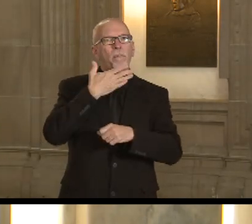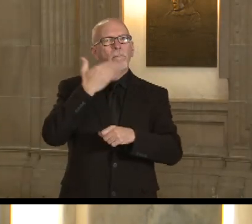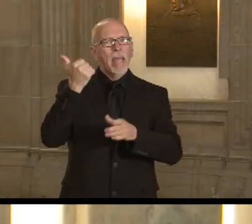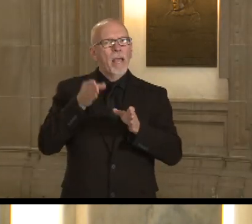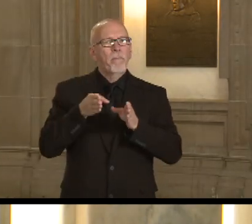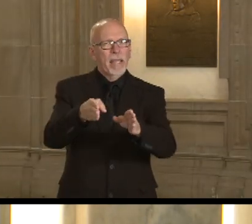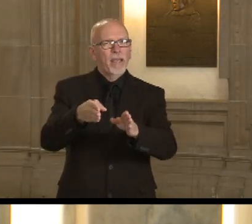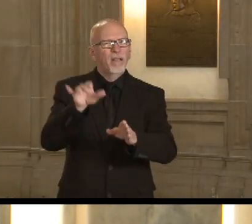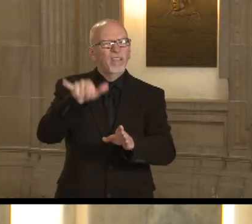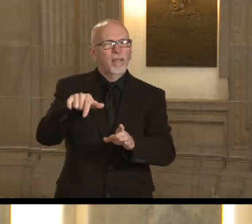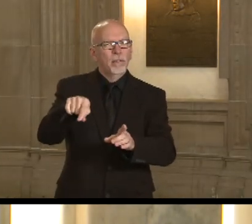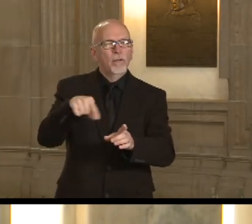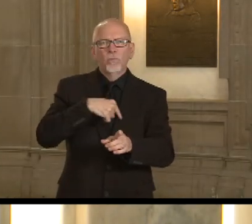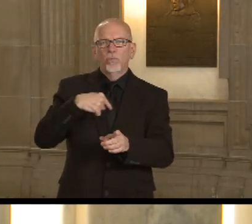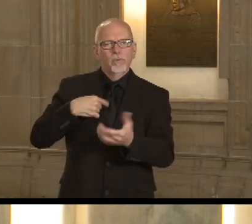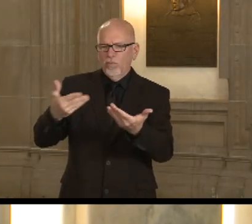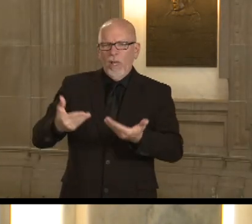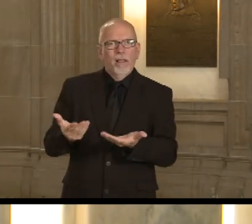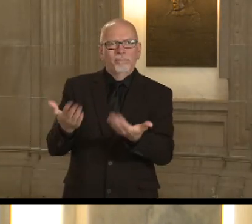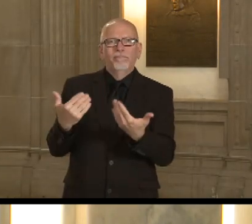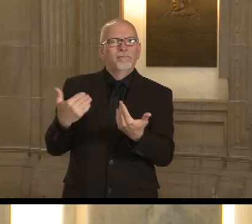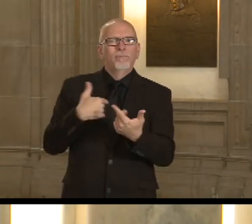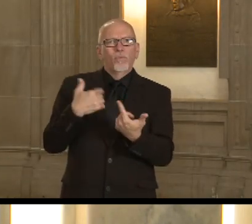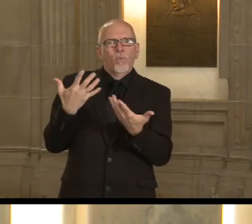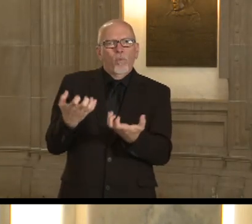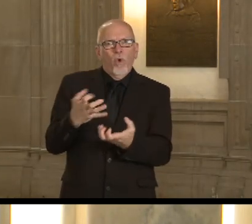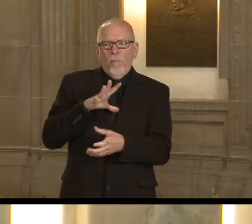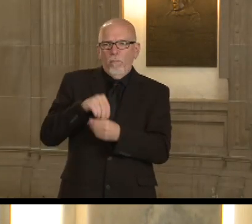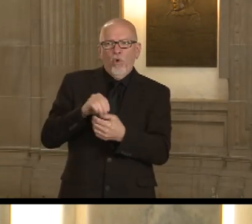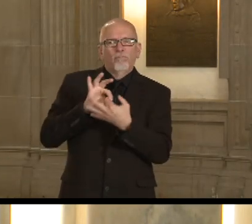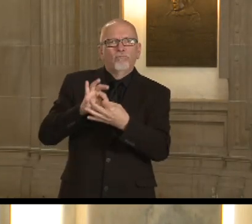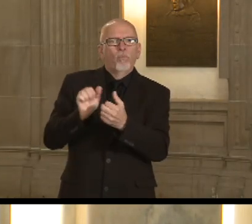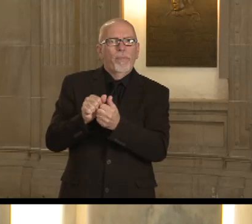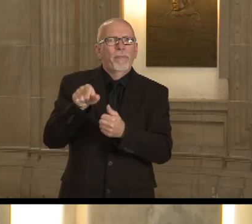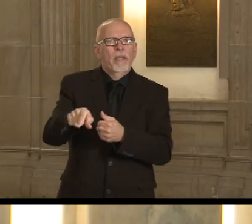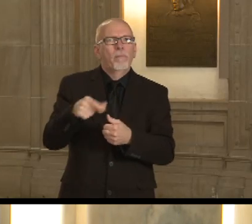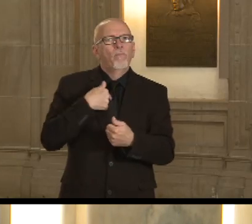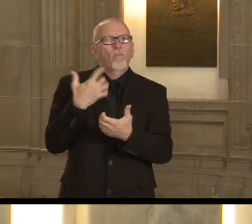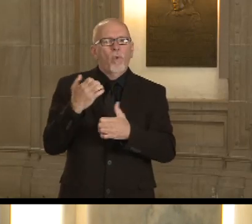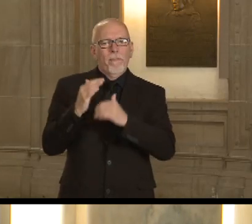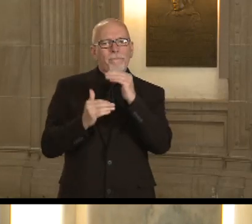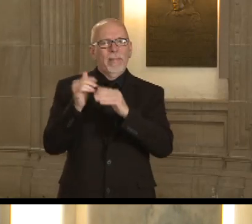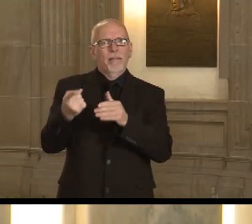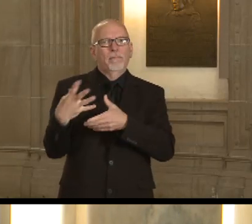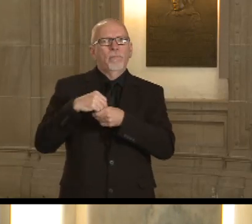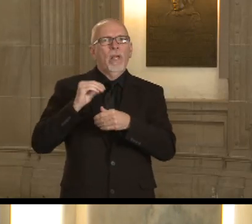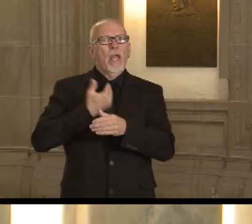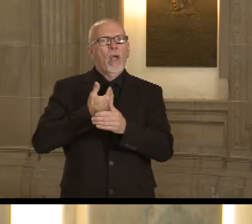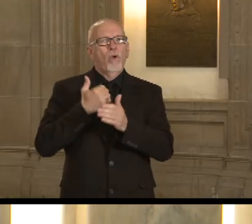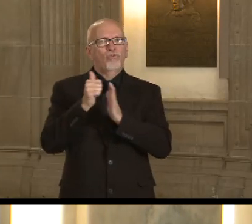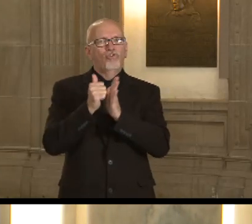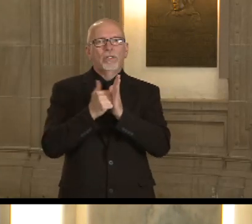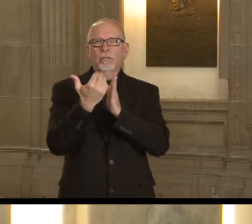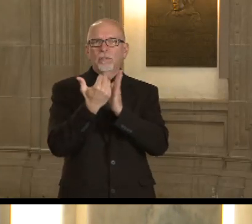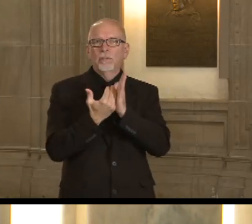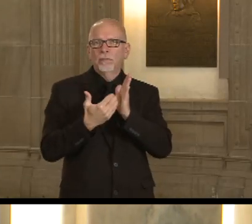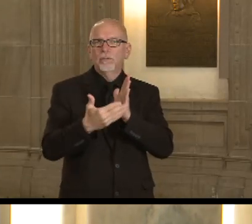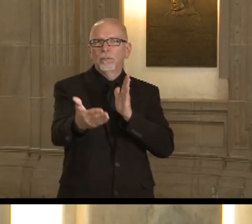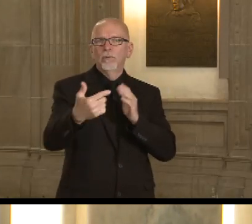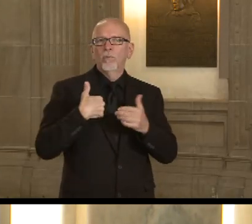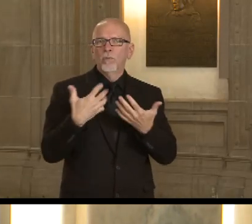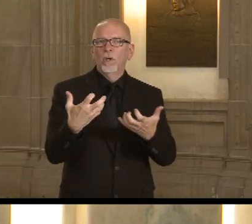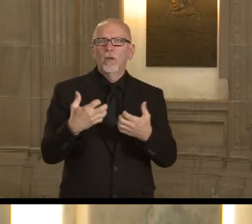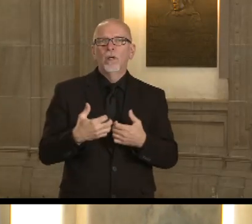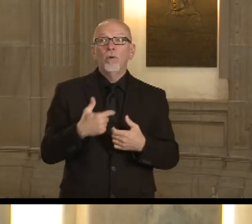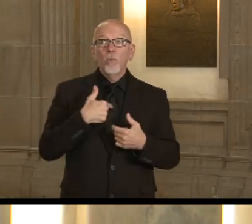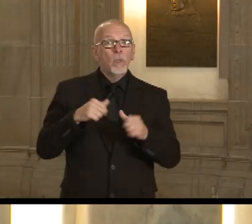path. We welcome that. We want to be part of that. We want to build that into our agenda going forward. And